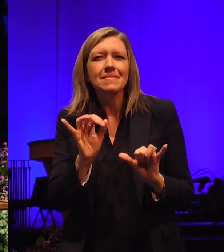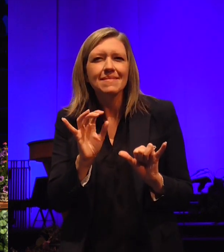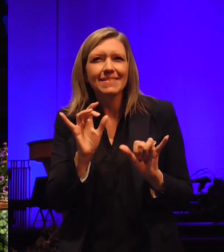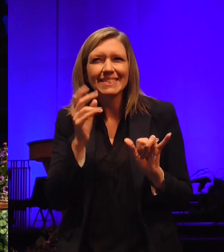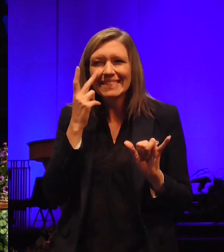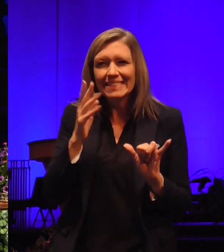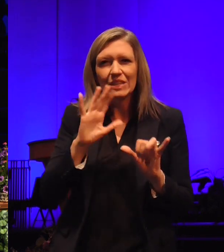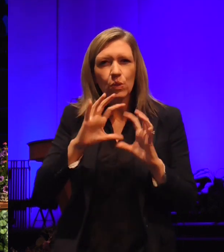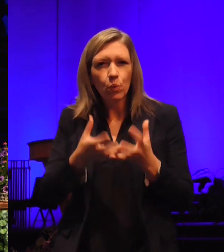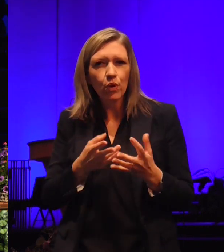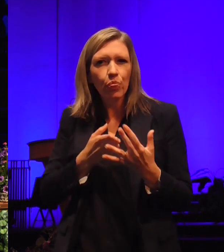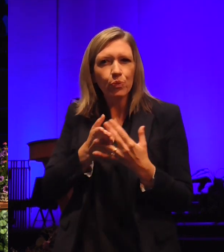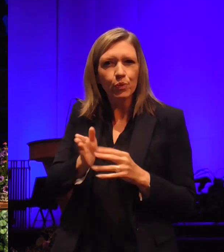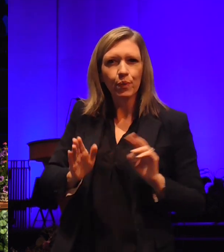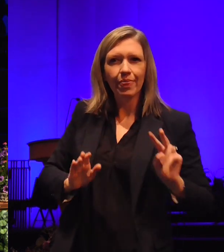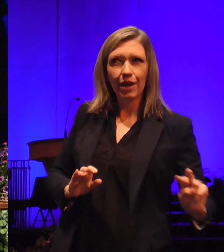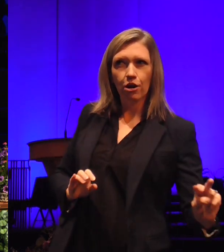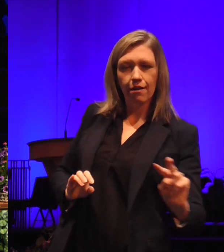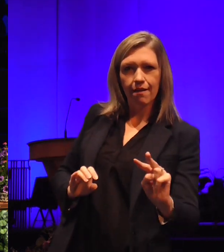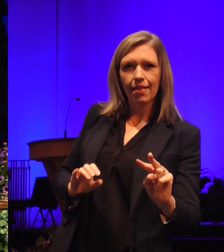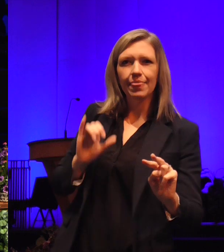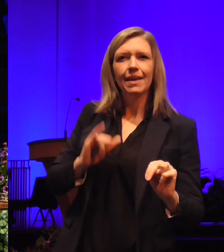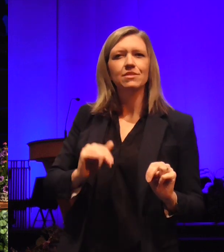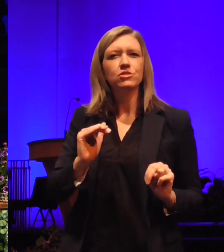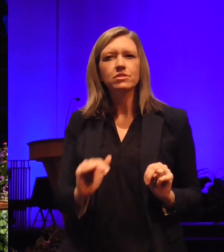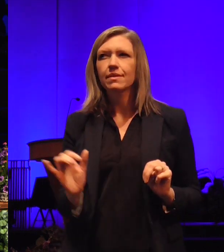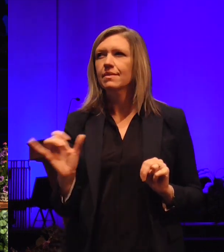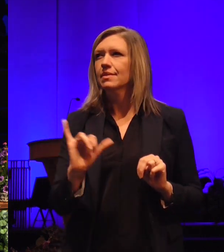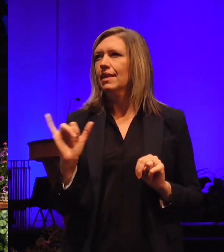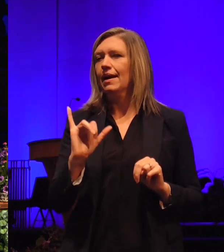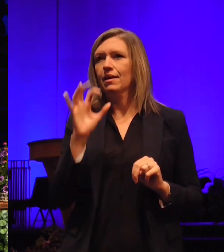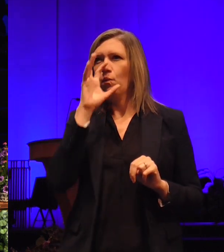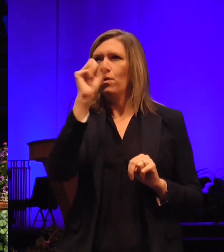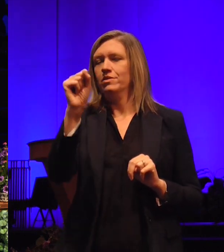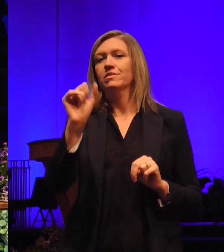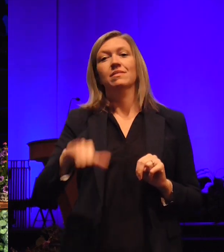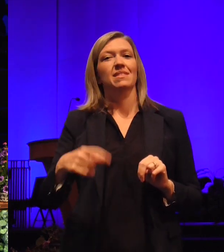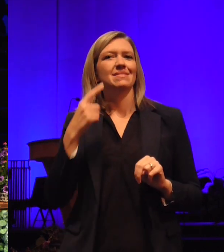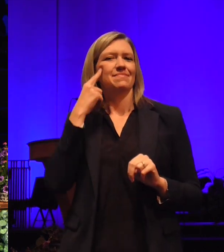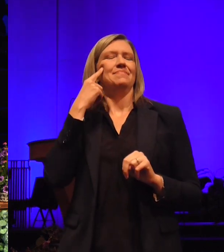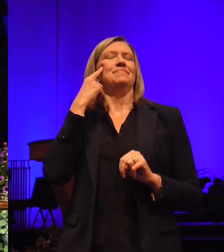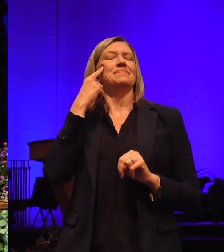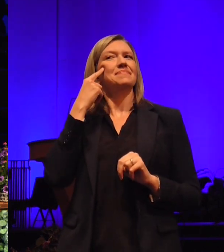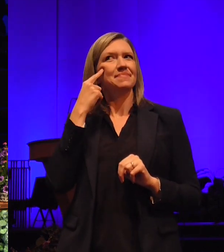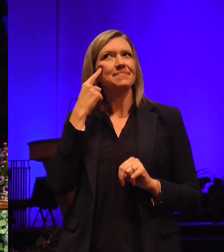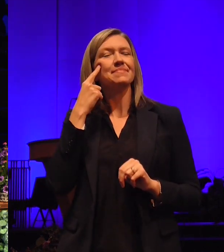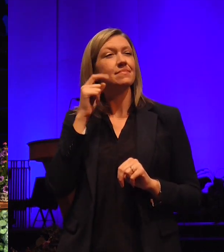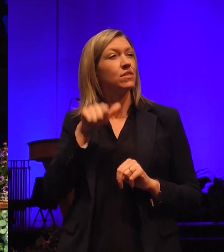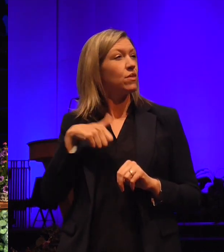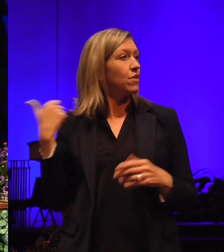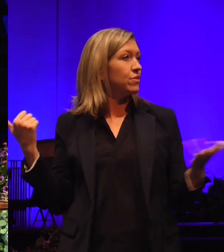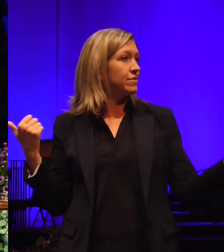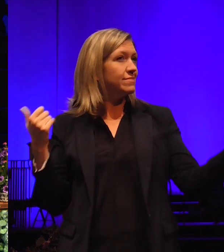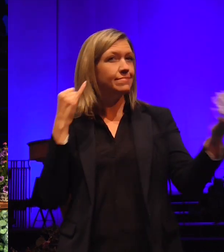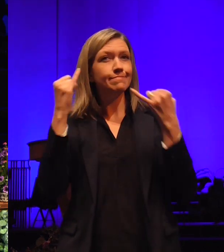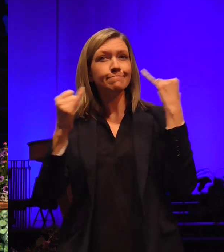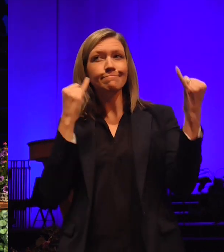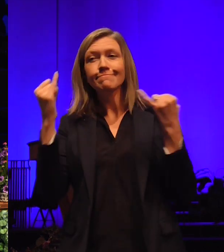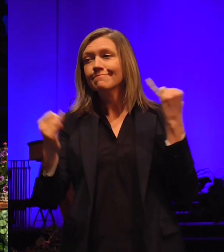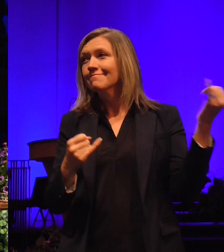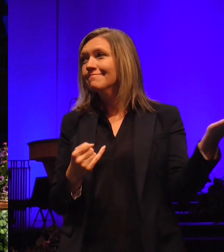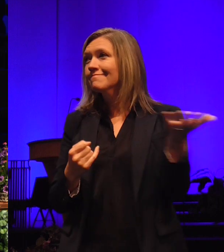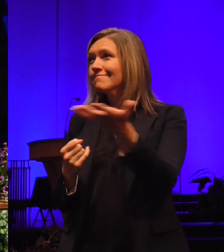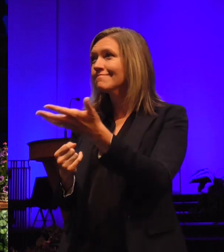seeing the world through her eyes, that childlike wonder. That's the first thing that I think about. Anybody else got another one?